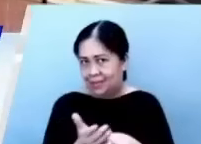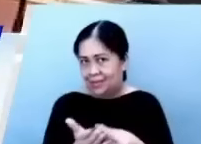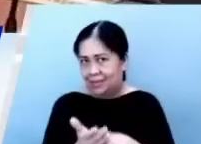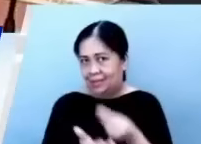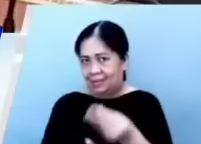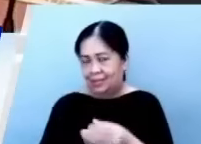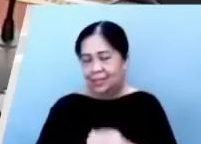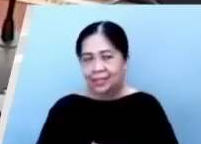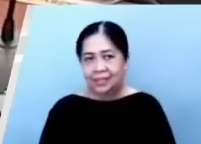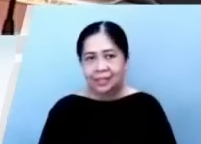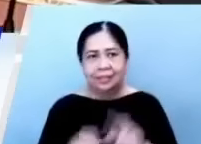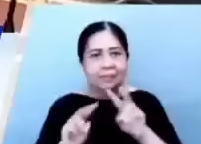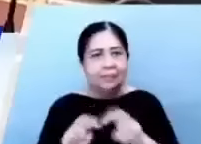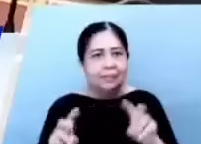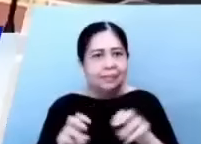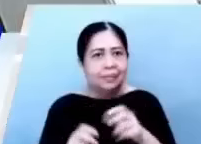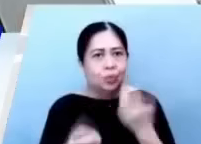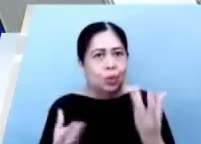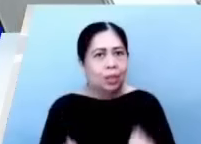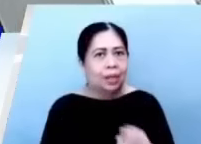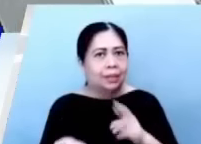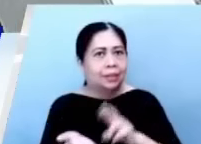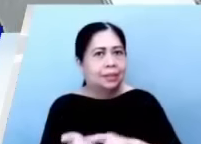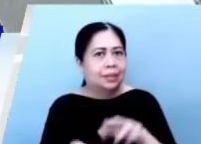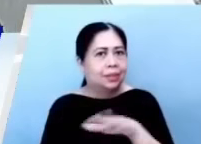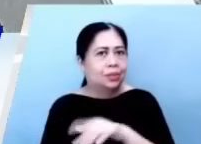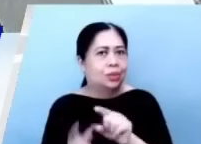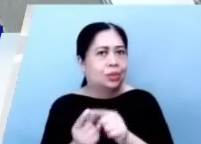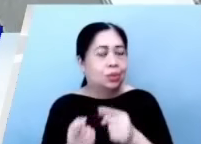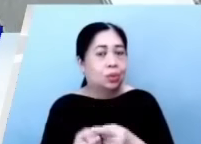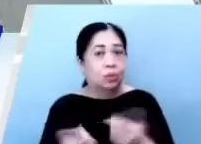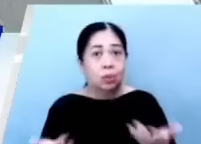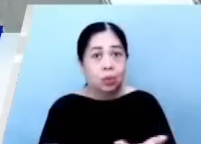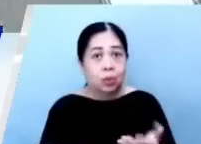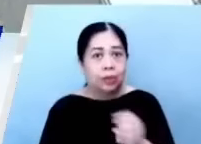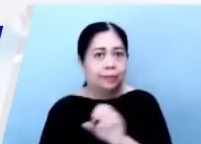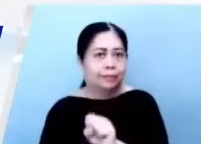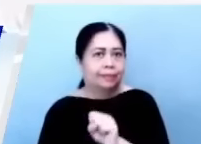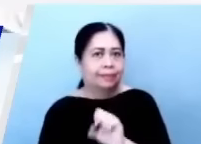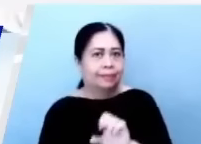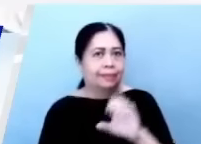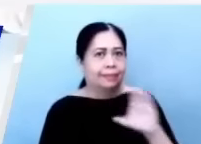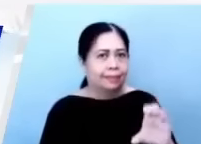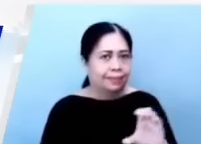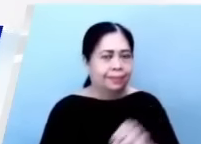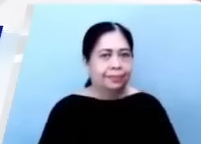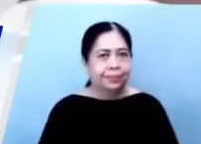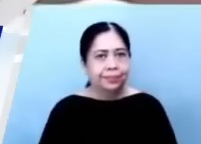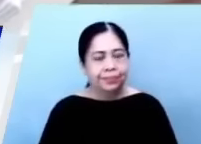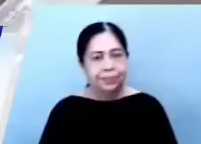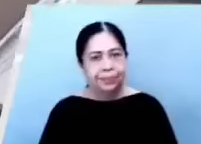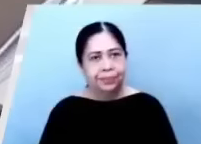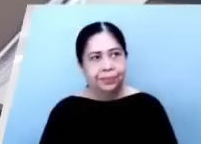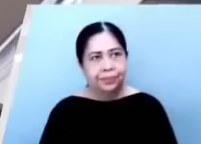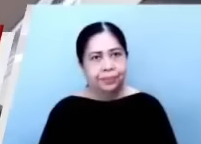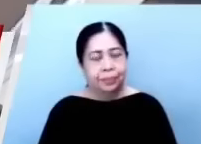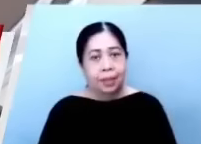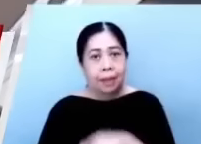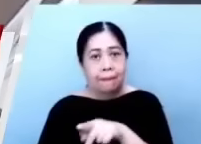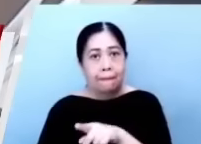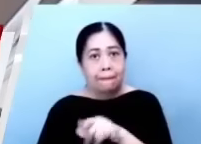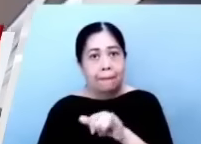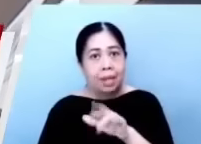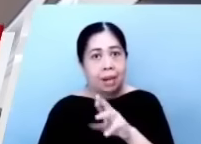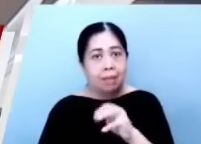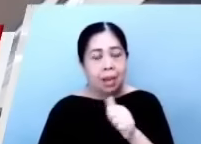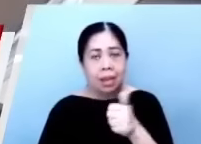sa Senado ang kawalan ng registration ng grupo sa Securities and Exchange Commission o SEC. In fact, pirma no longer